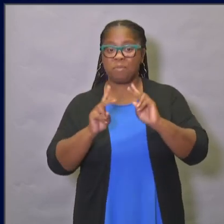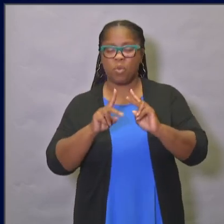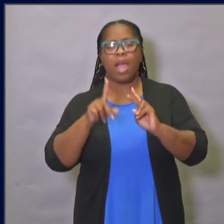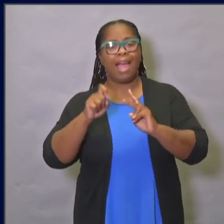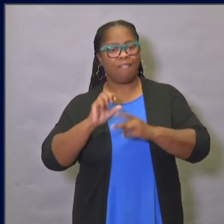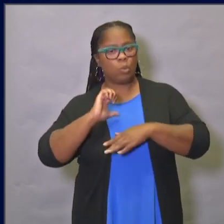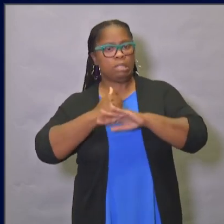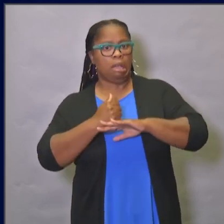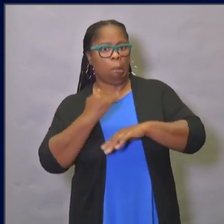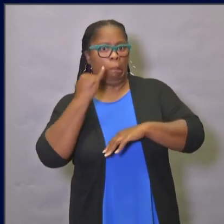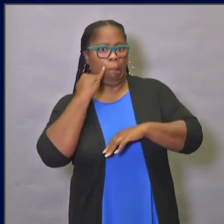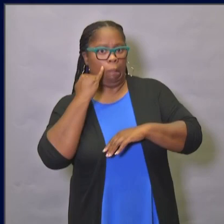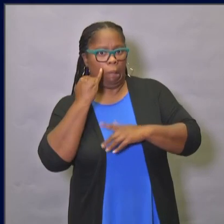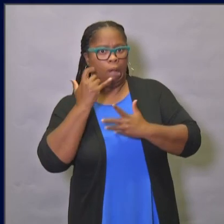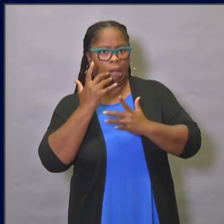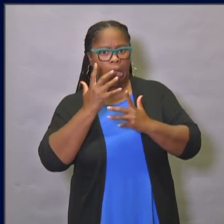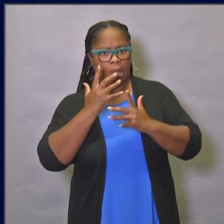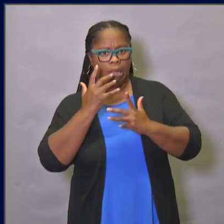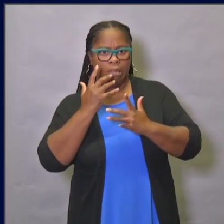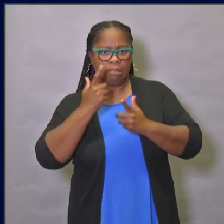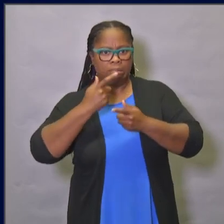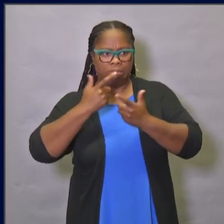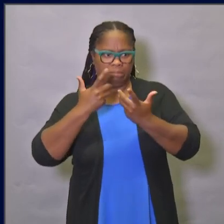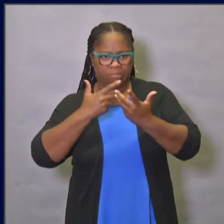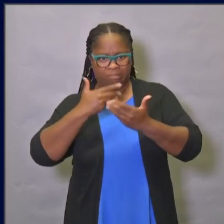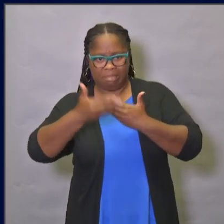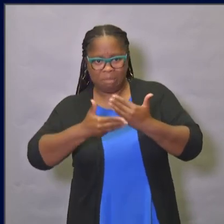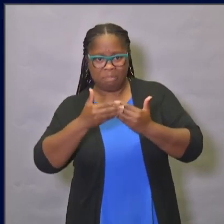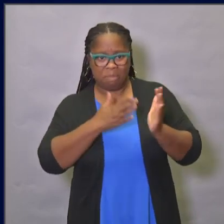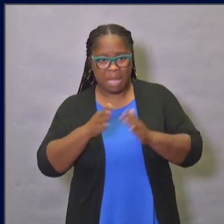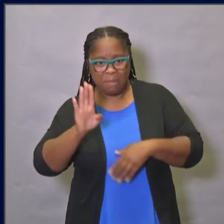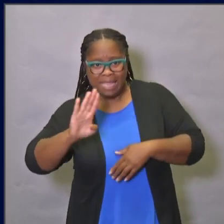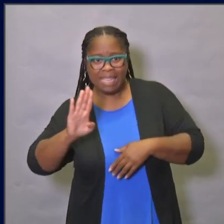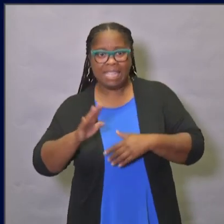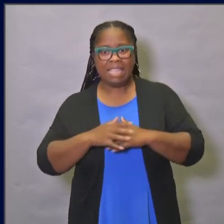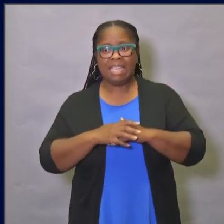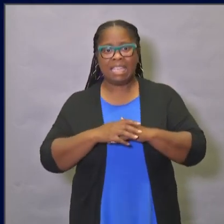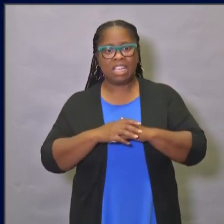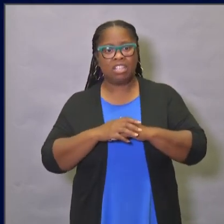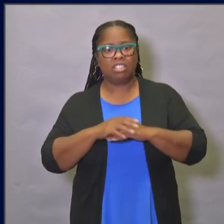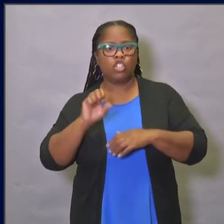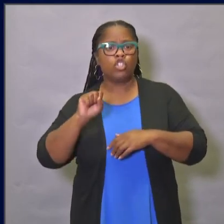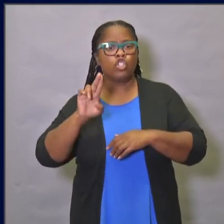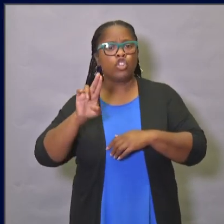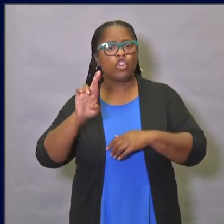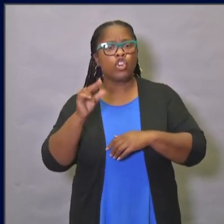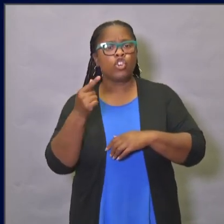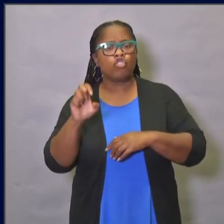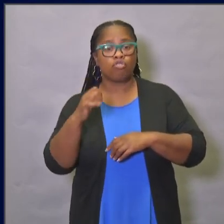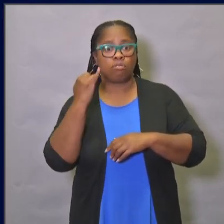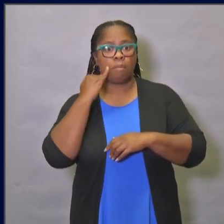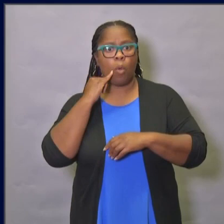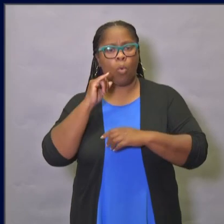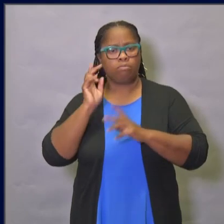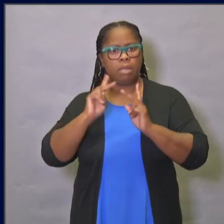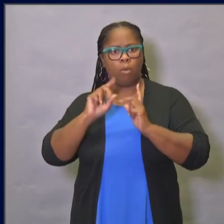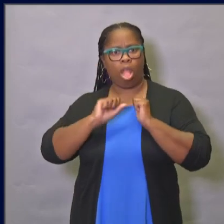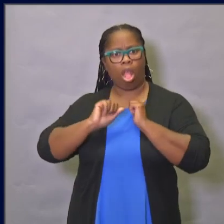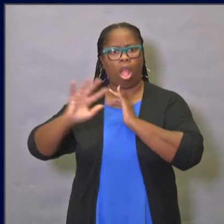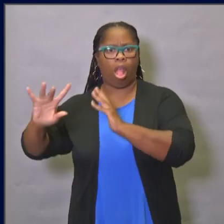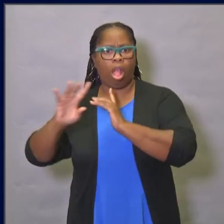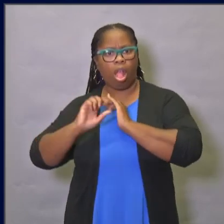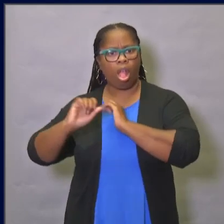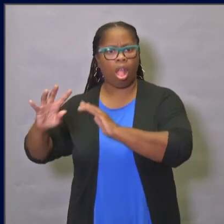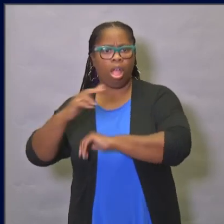plans, particularly at urgent care centers and emergency rooms, to accommodate the increase in patients.